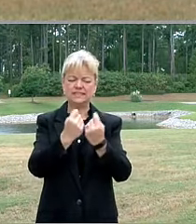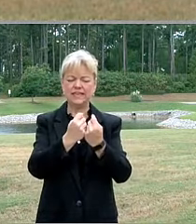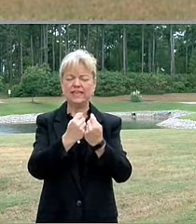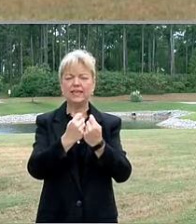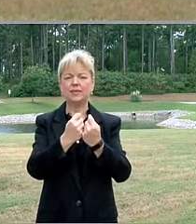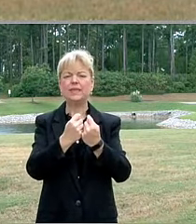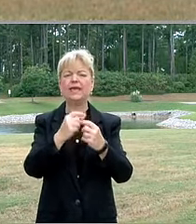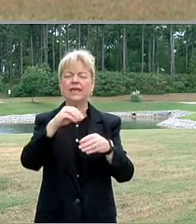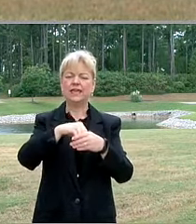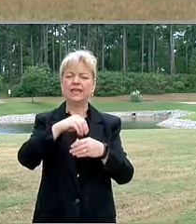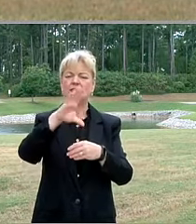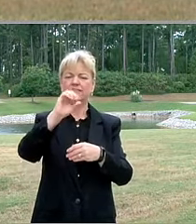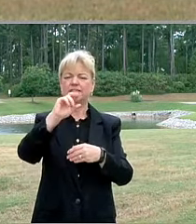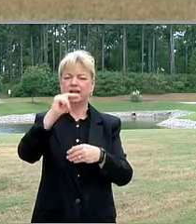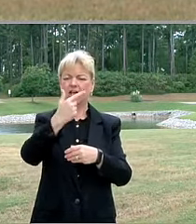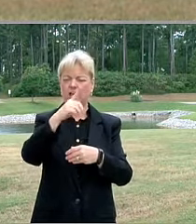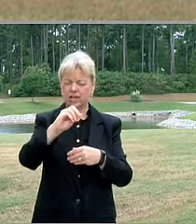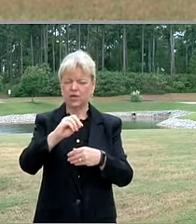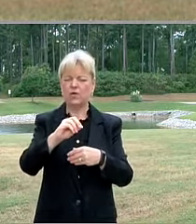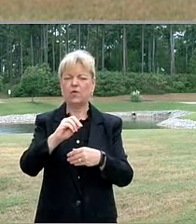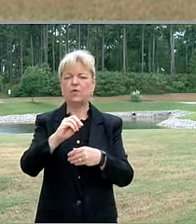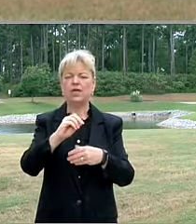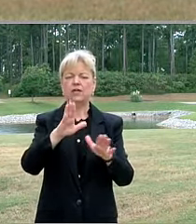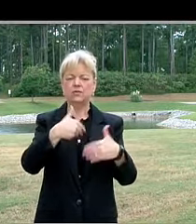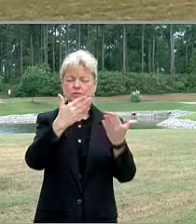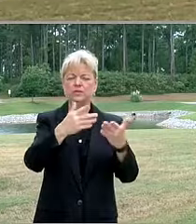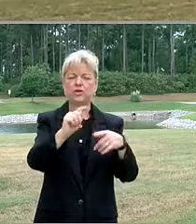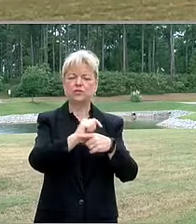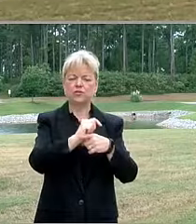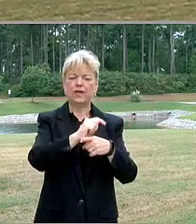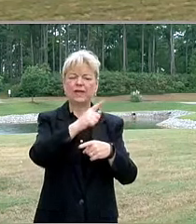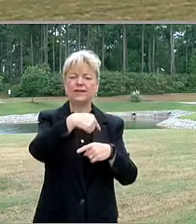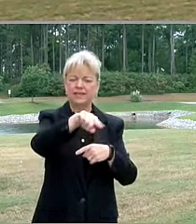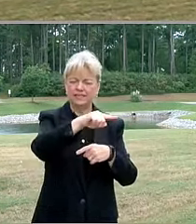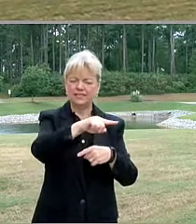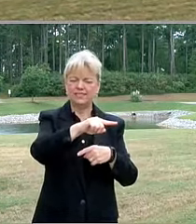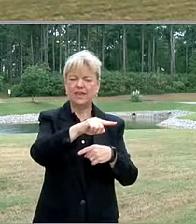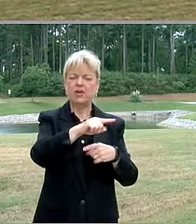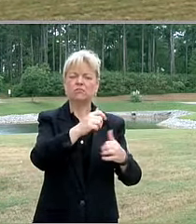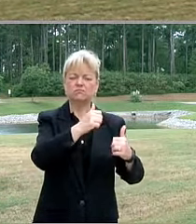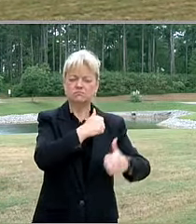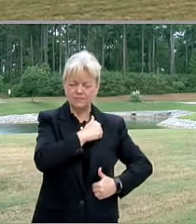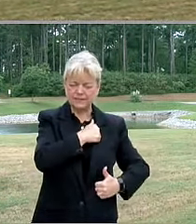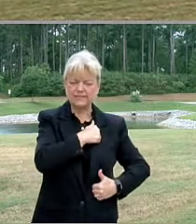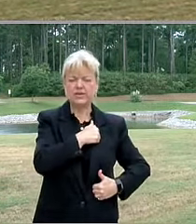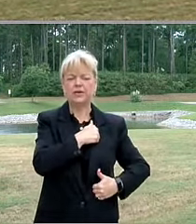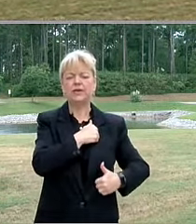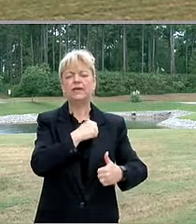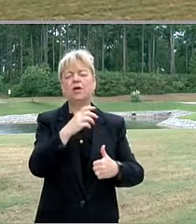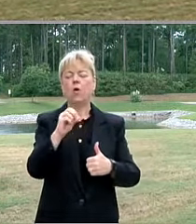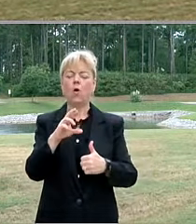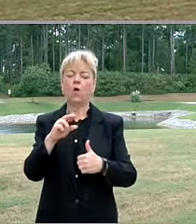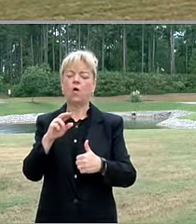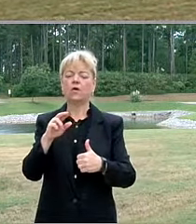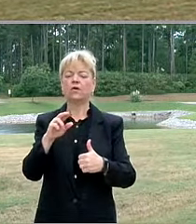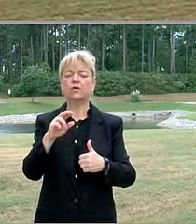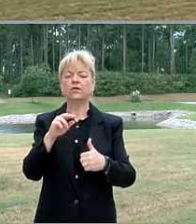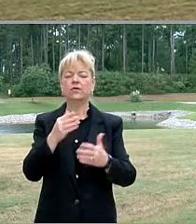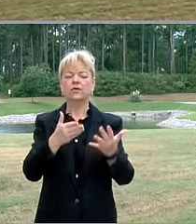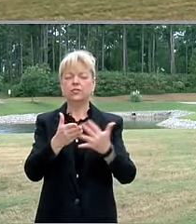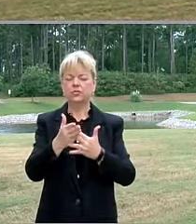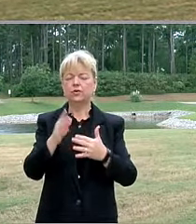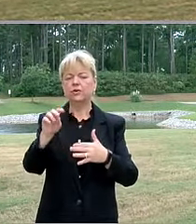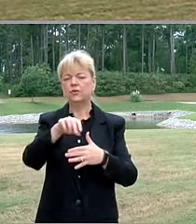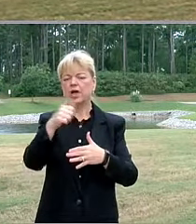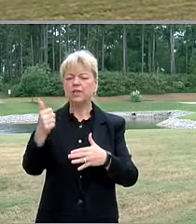Democratic Republic of the Congo on a proposal to train a Congolese light infantry battalion in that complex environment, or seeing the Office of Security Cooperation